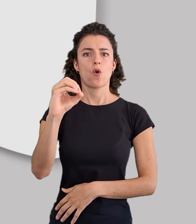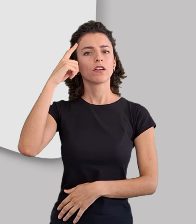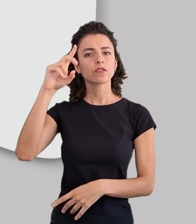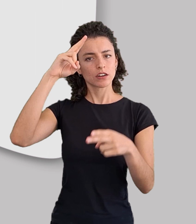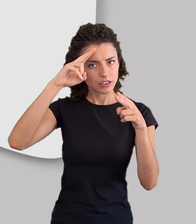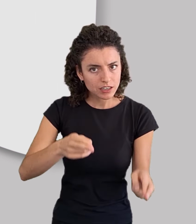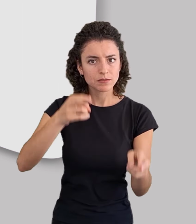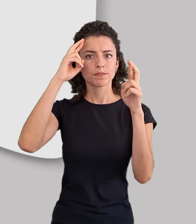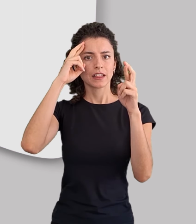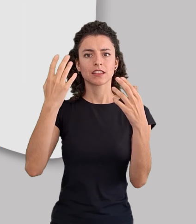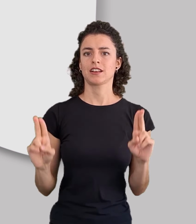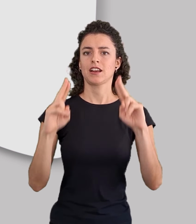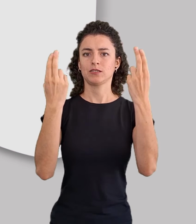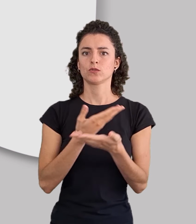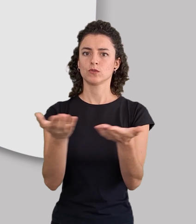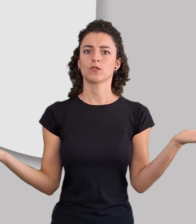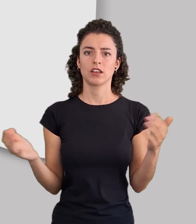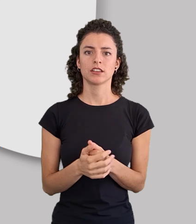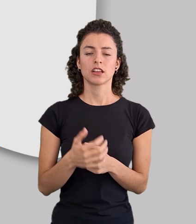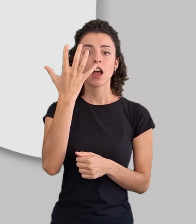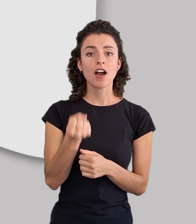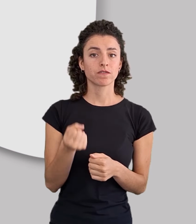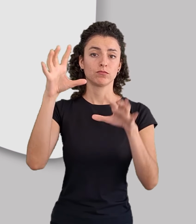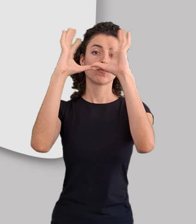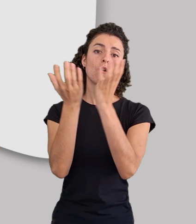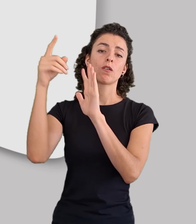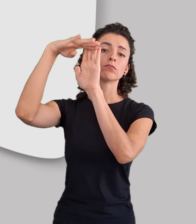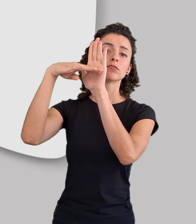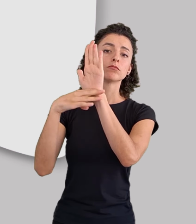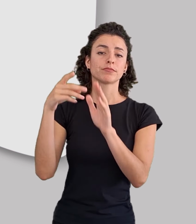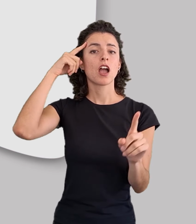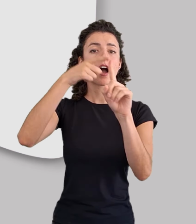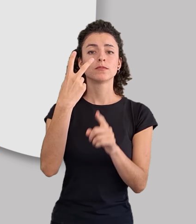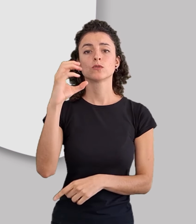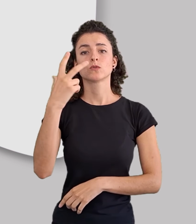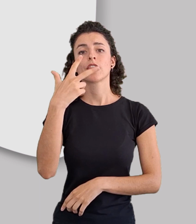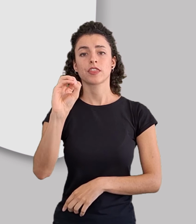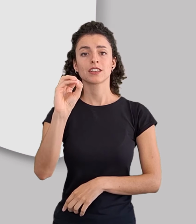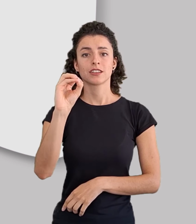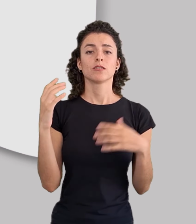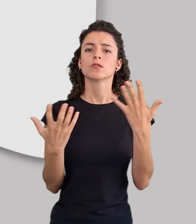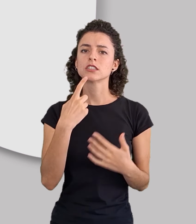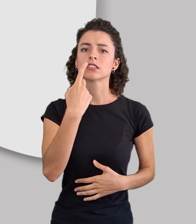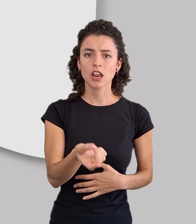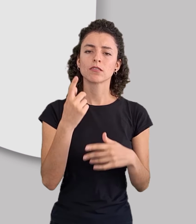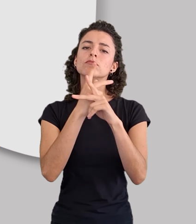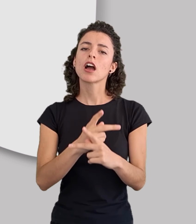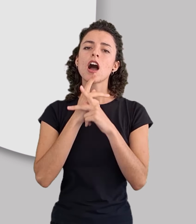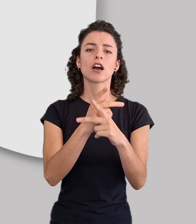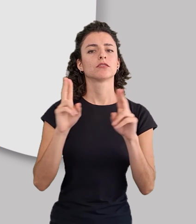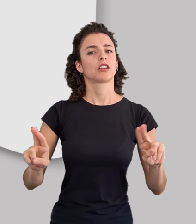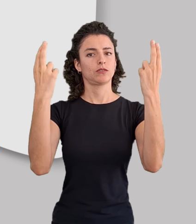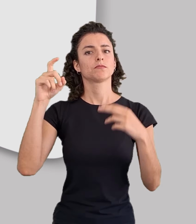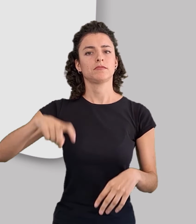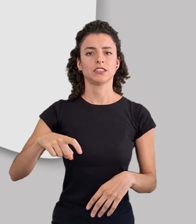on Agenda 2030. This production model of circular economy is based on the output of renewable